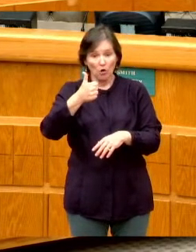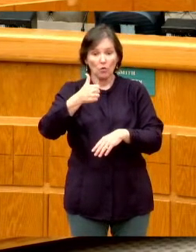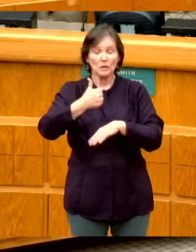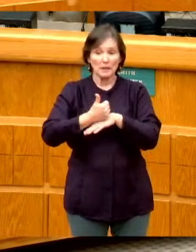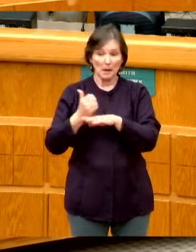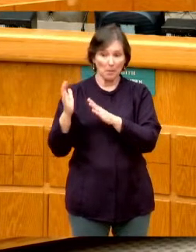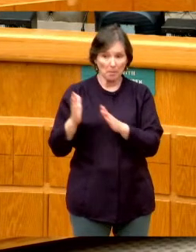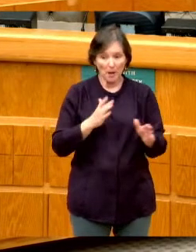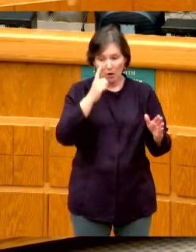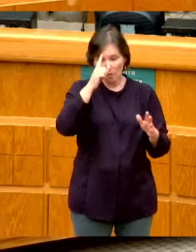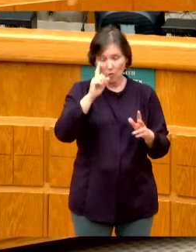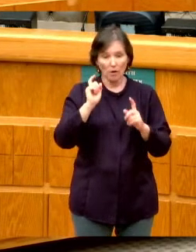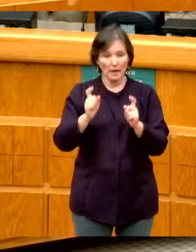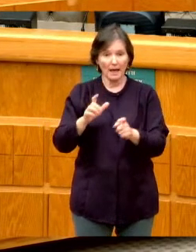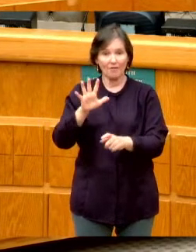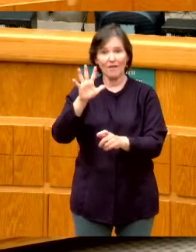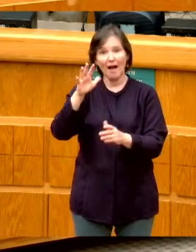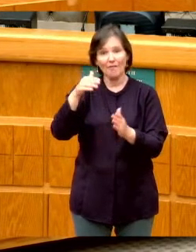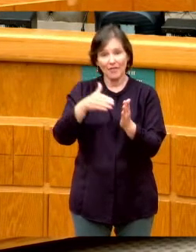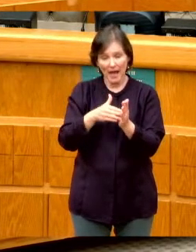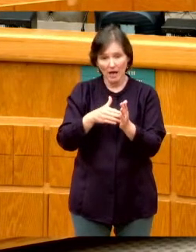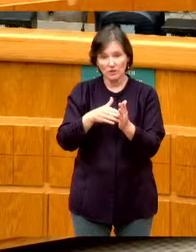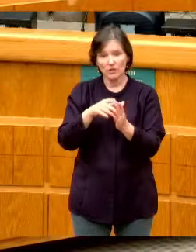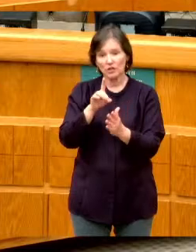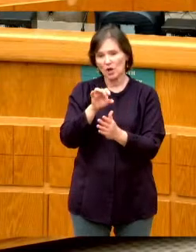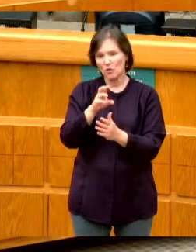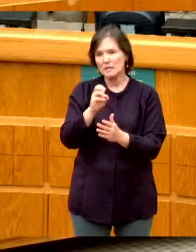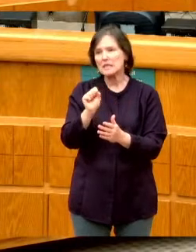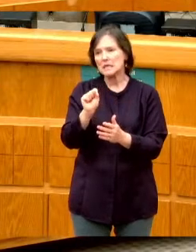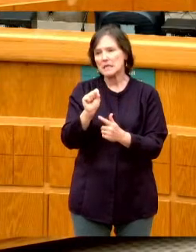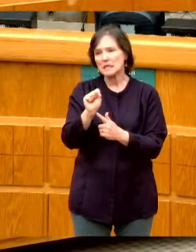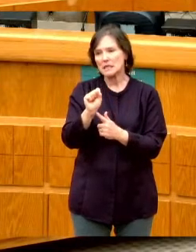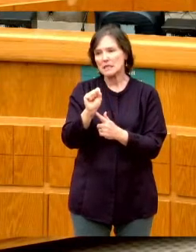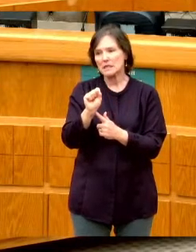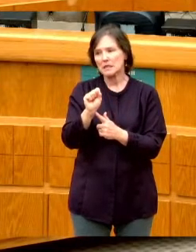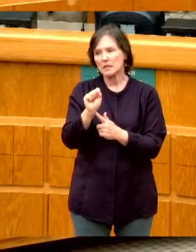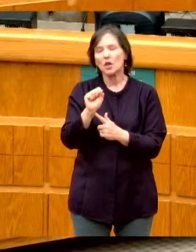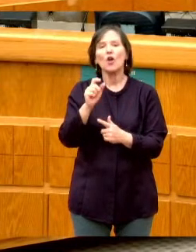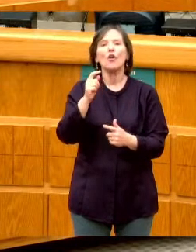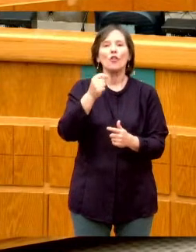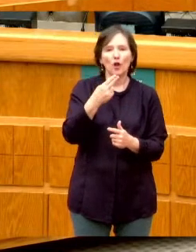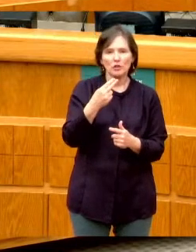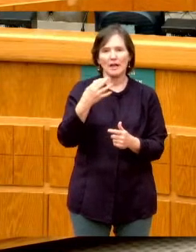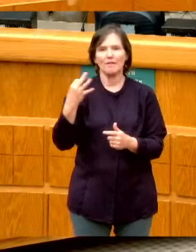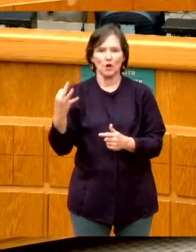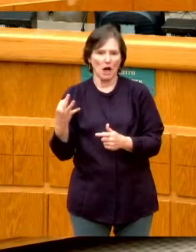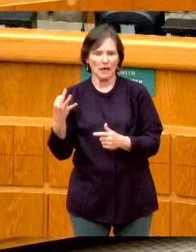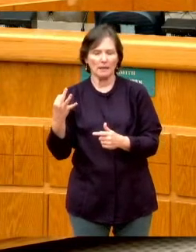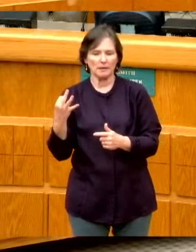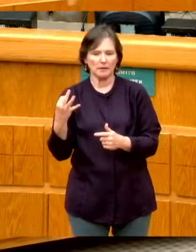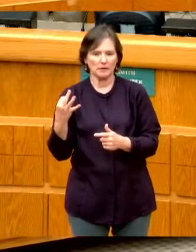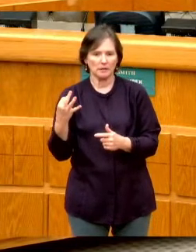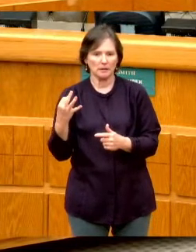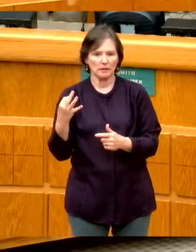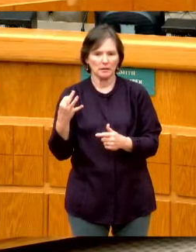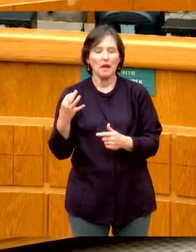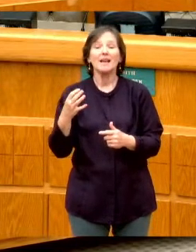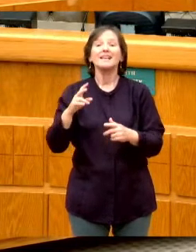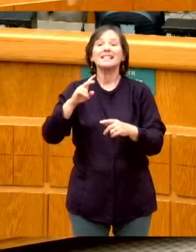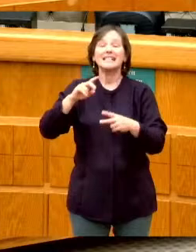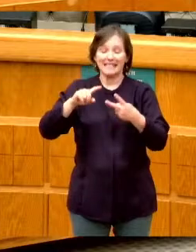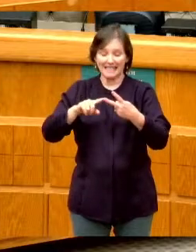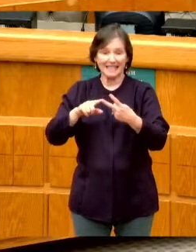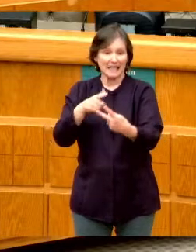second doses over those 2 days. And this will be at the Richard Borchert Fairgrounds. These are second doses